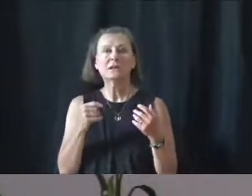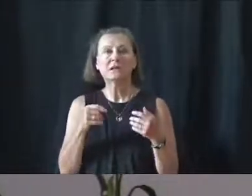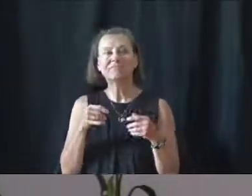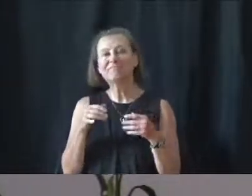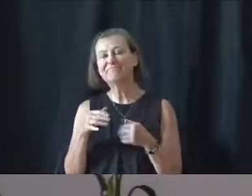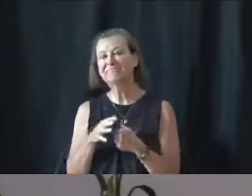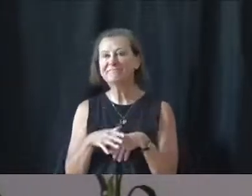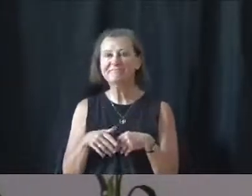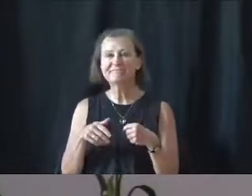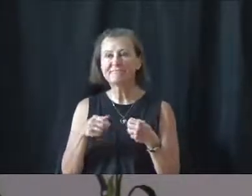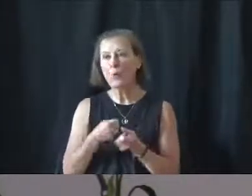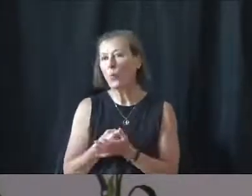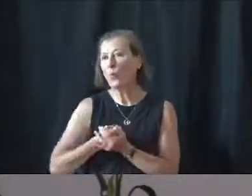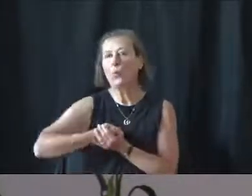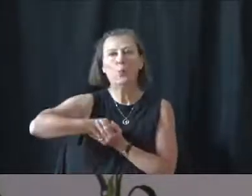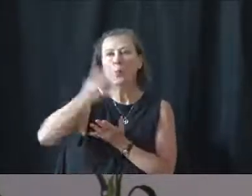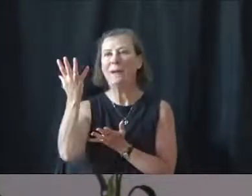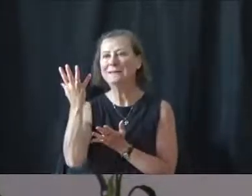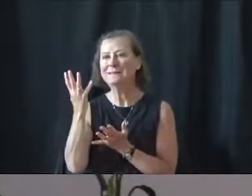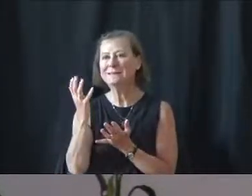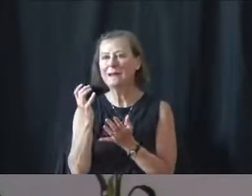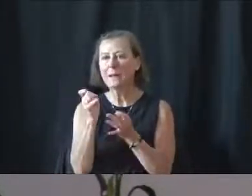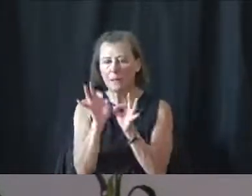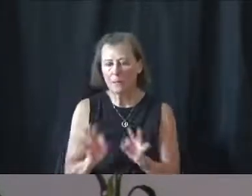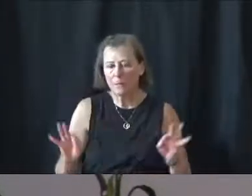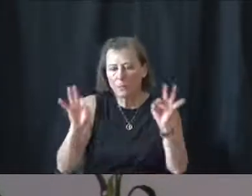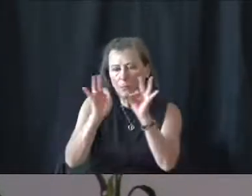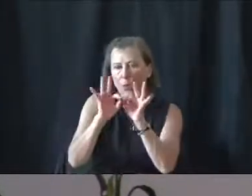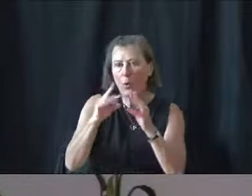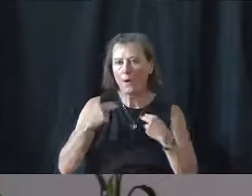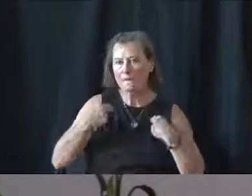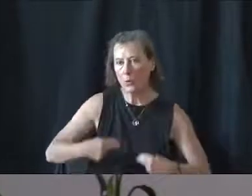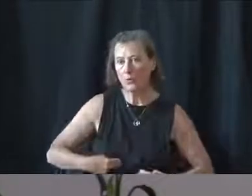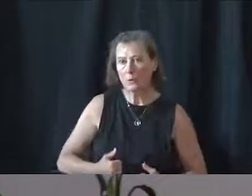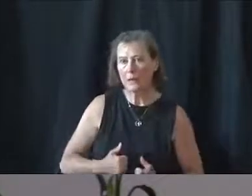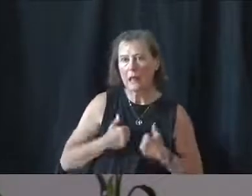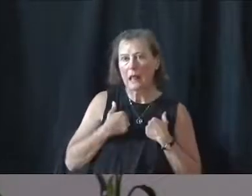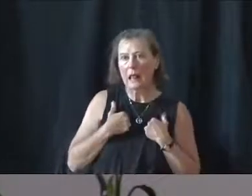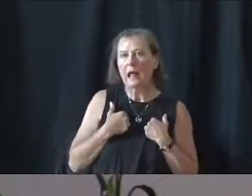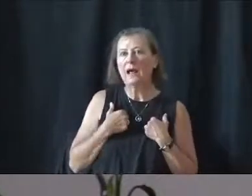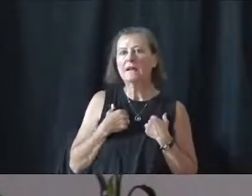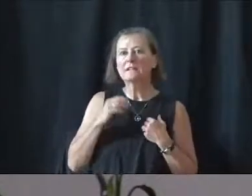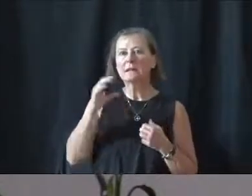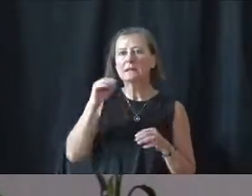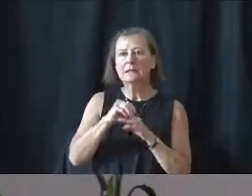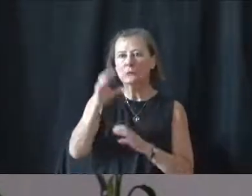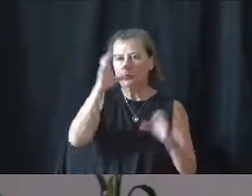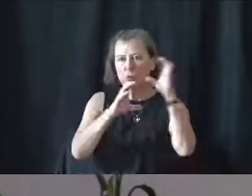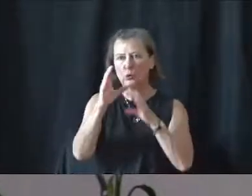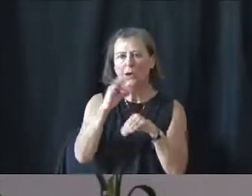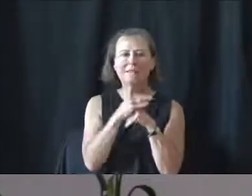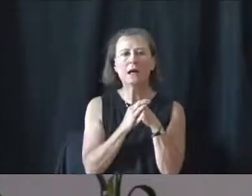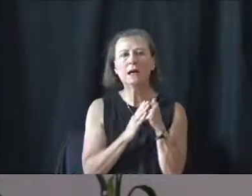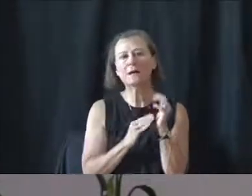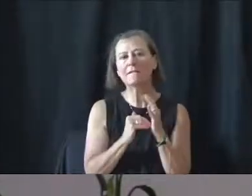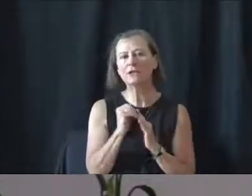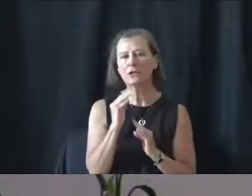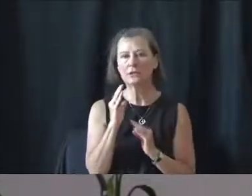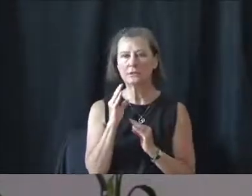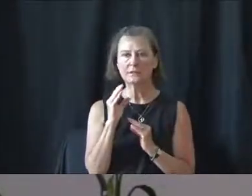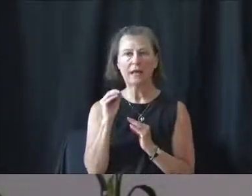precious opportunity of a human life in clutching for comfort and reputation.